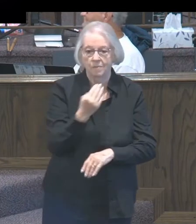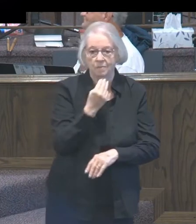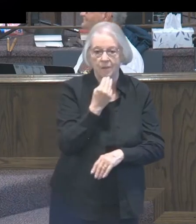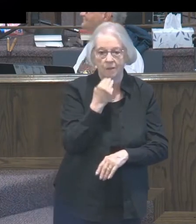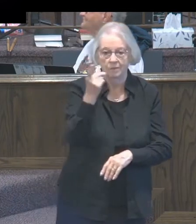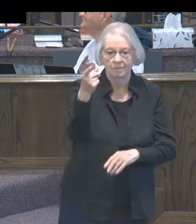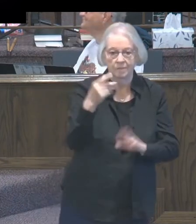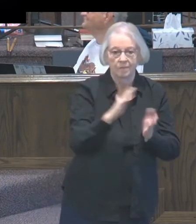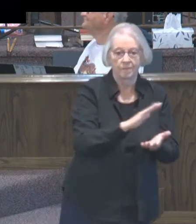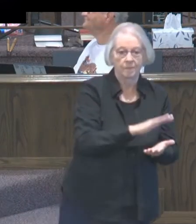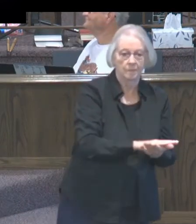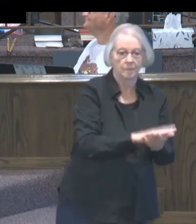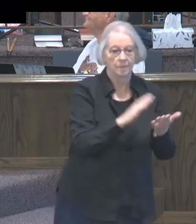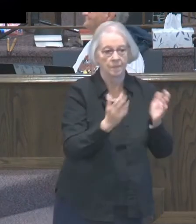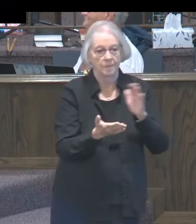There we go.